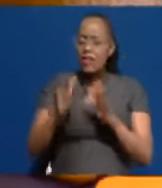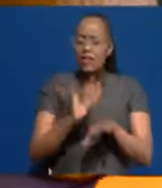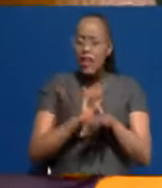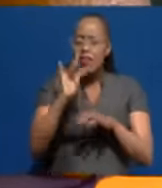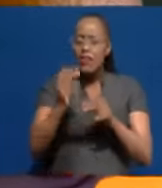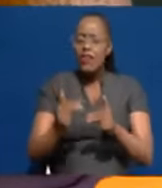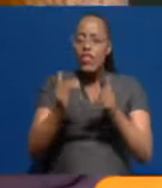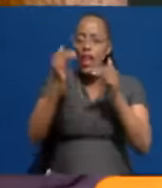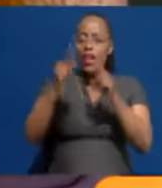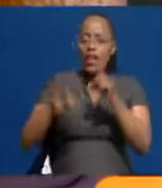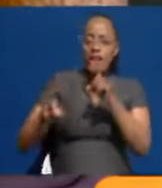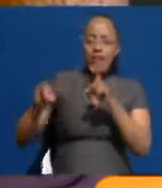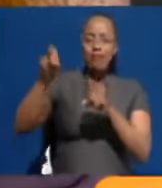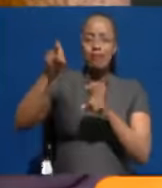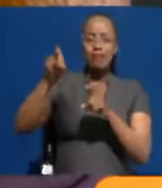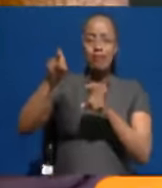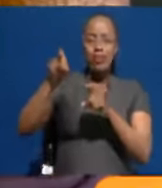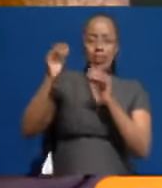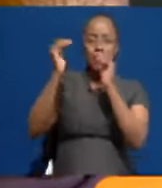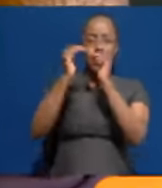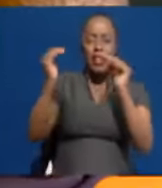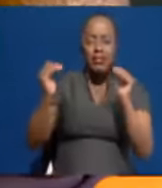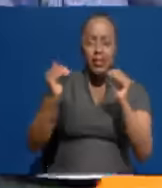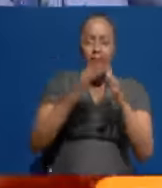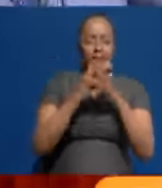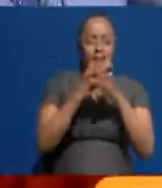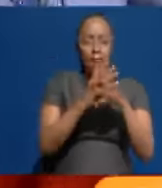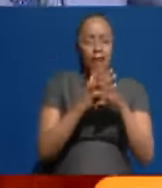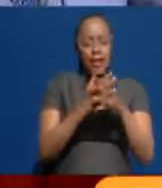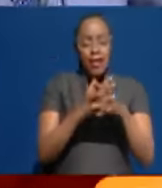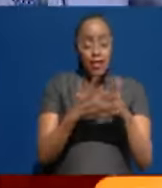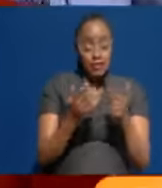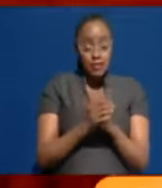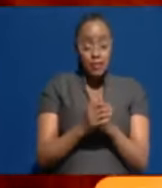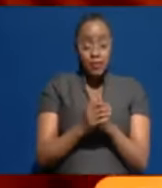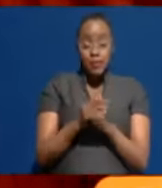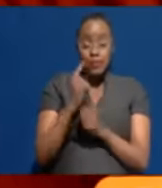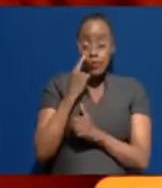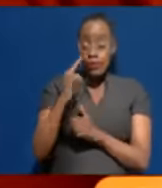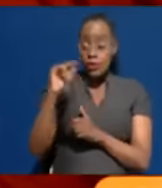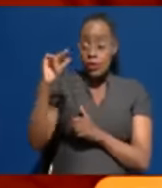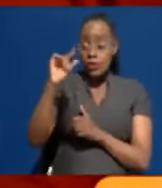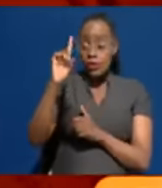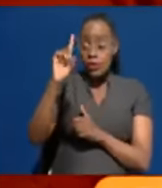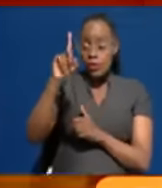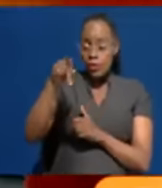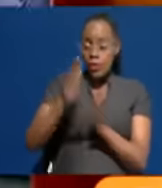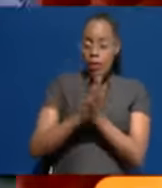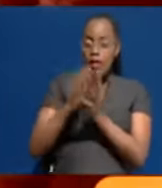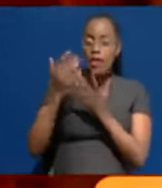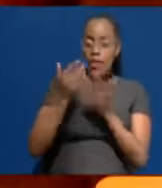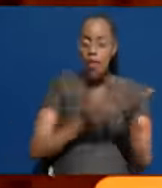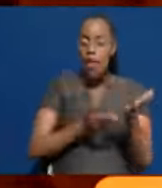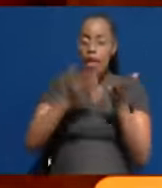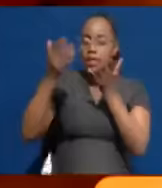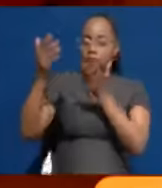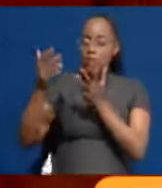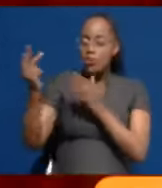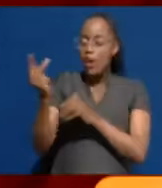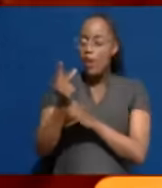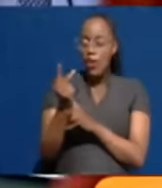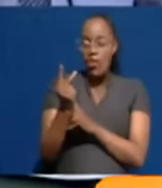the higher interest rates in the US? If you look at our exports to GDP ratio, it's